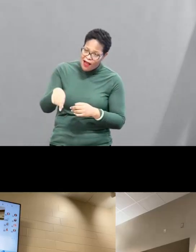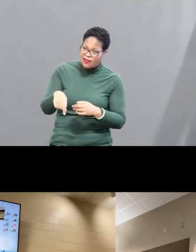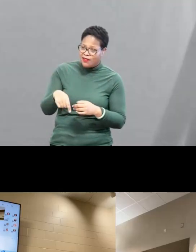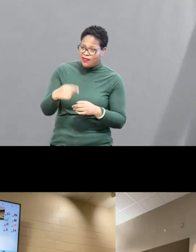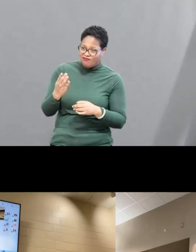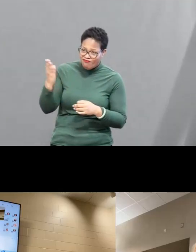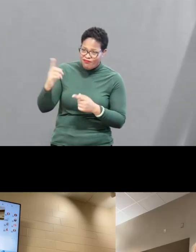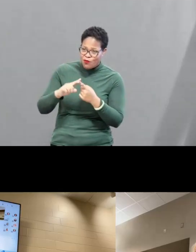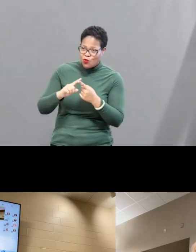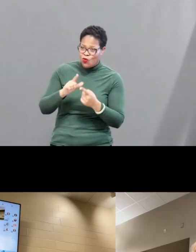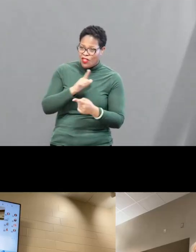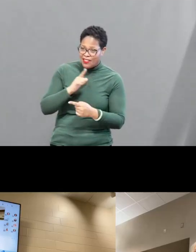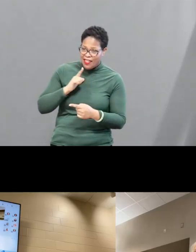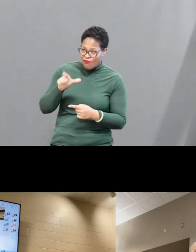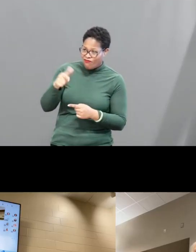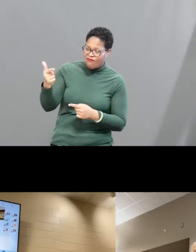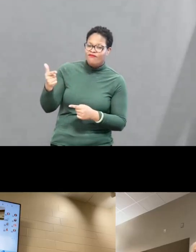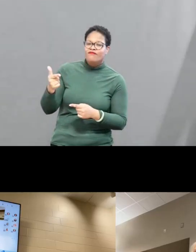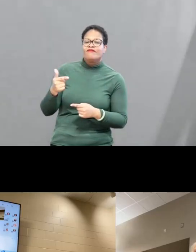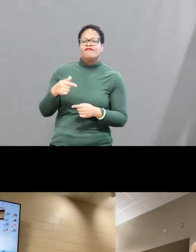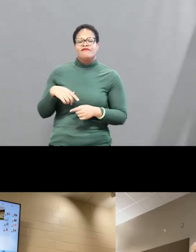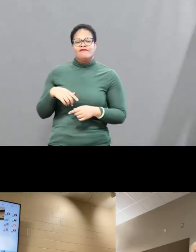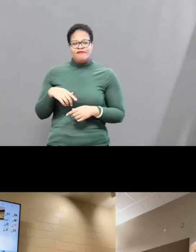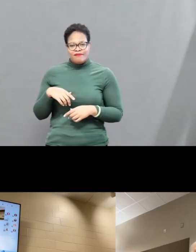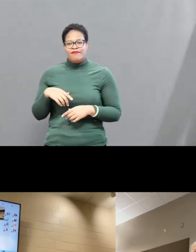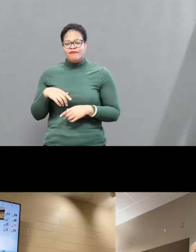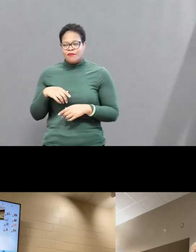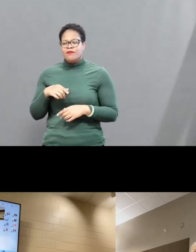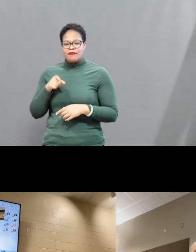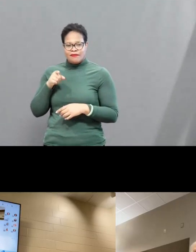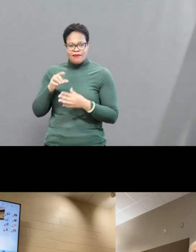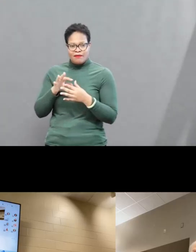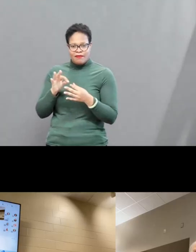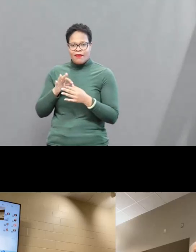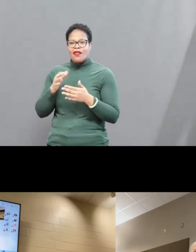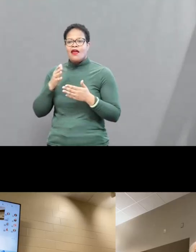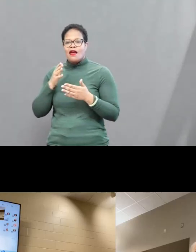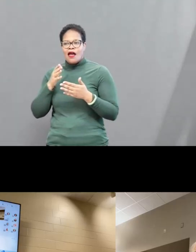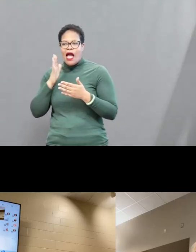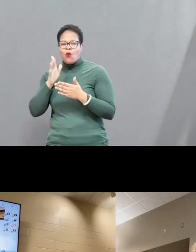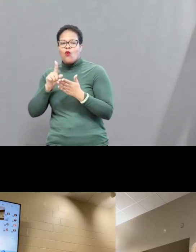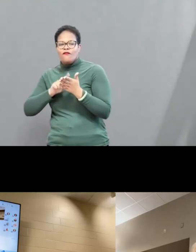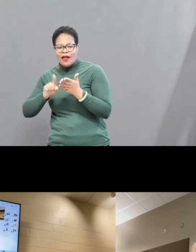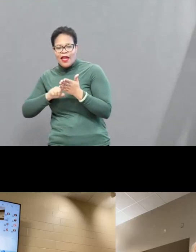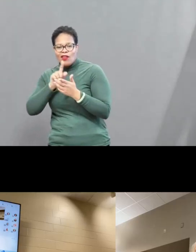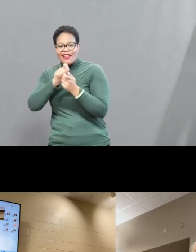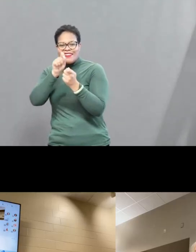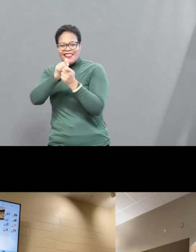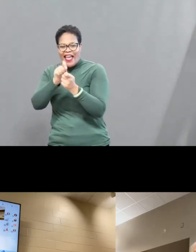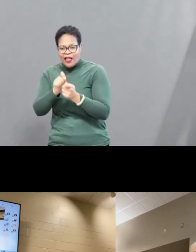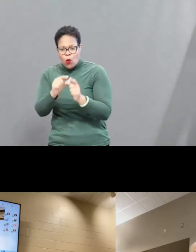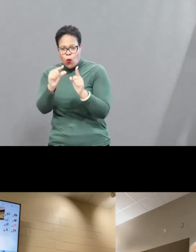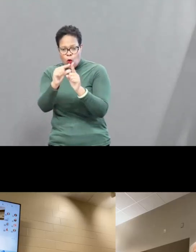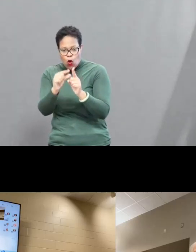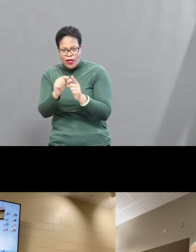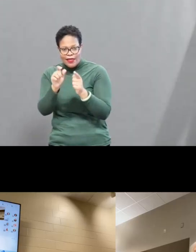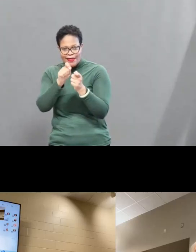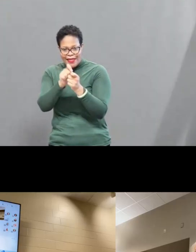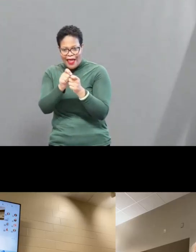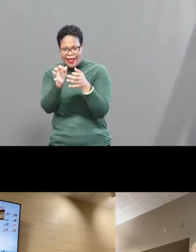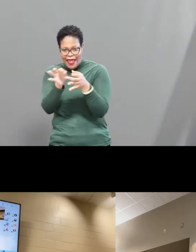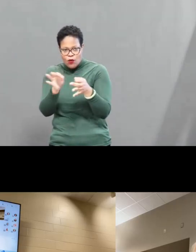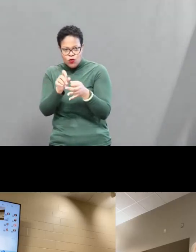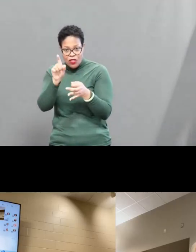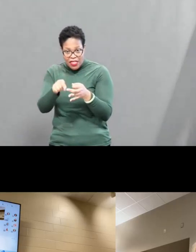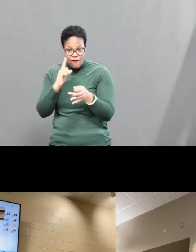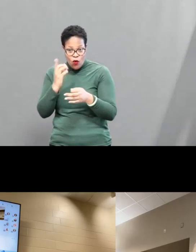to the legislature. Let me find out the exact wording we need to have on the motion.